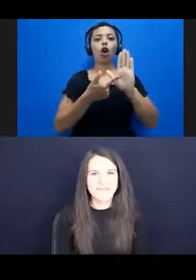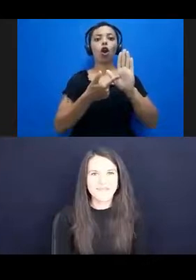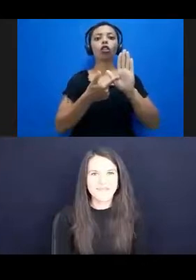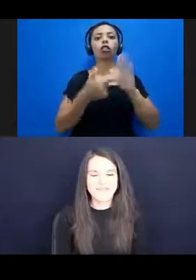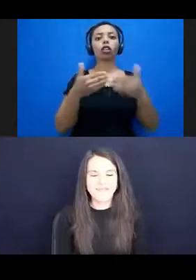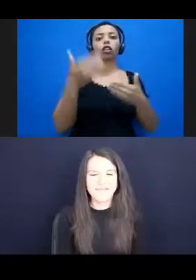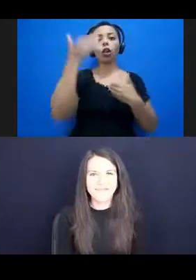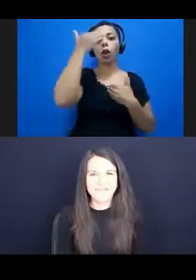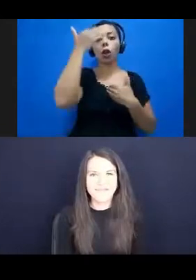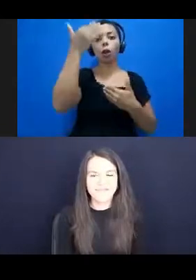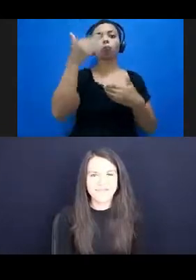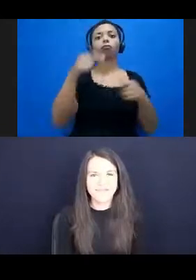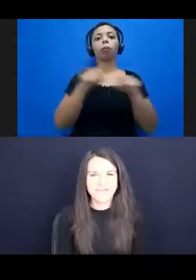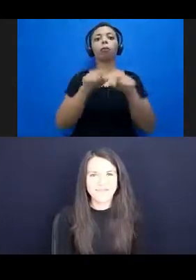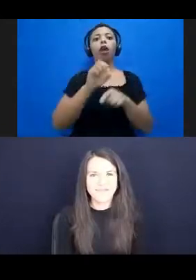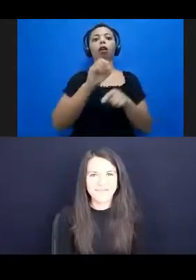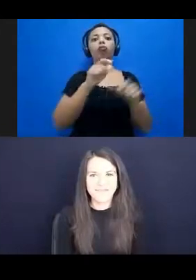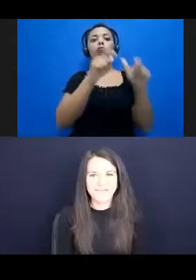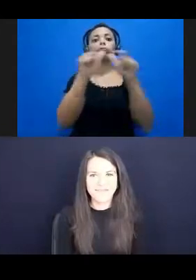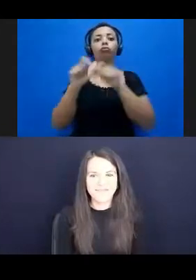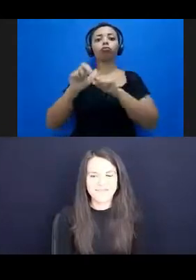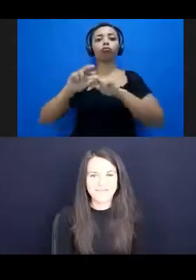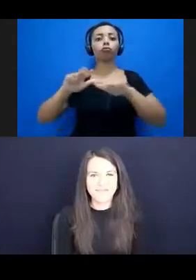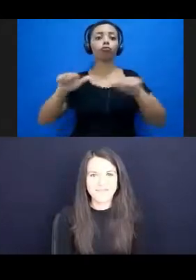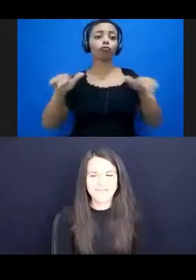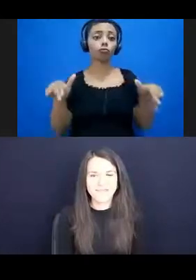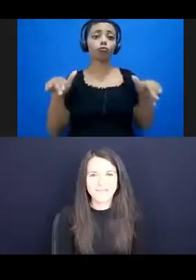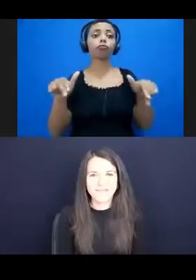r.j.holt@leeds.ac.uk, or for Panos,